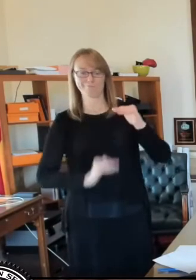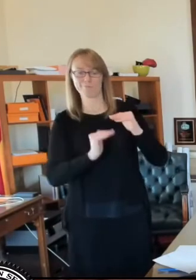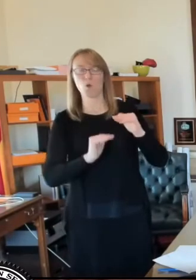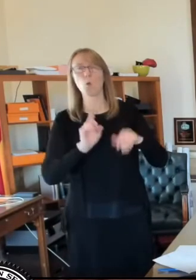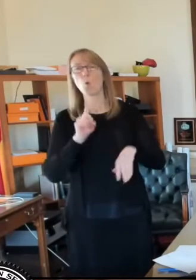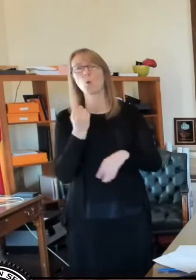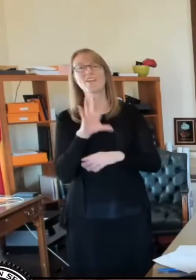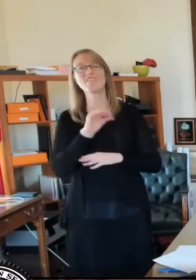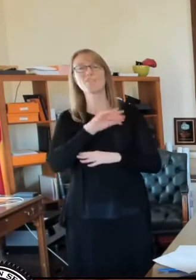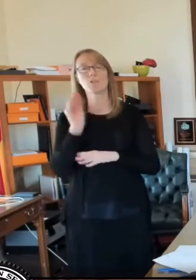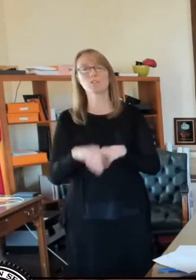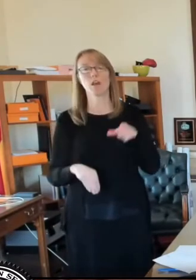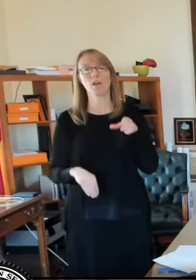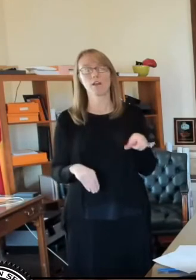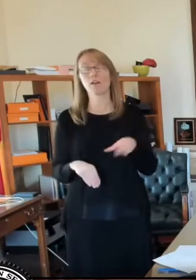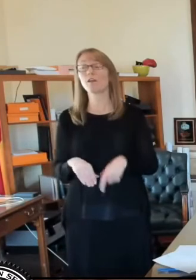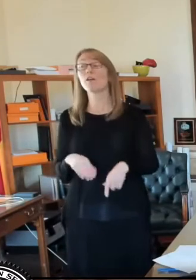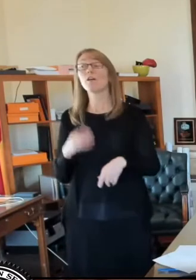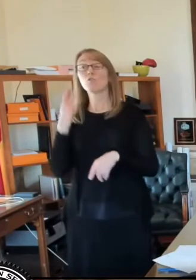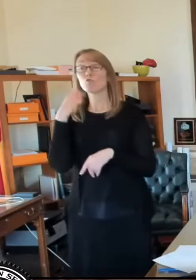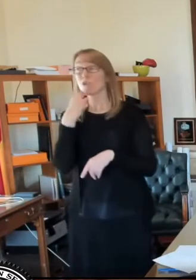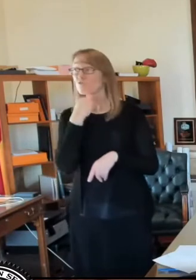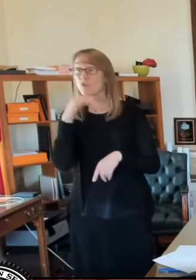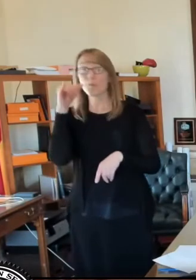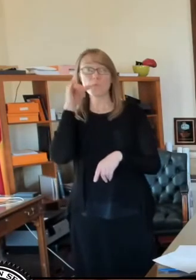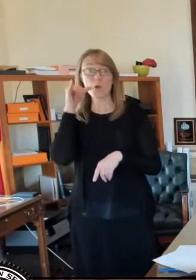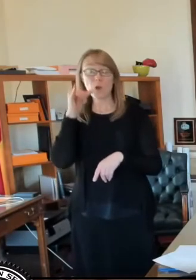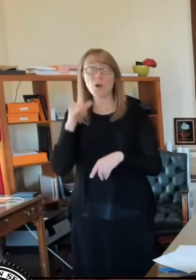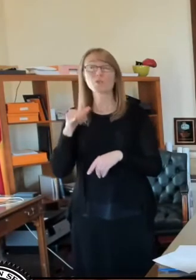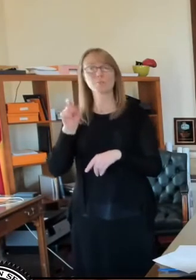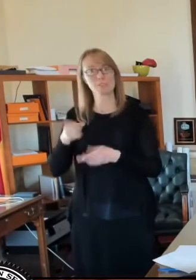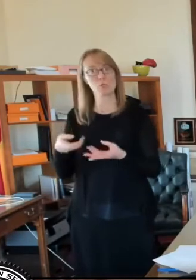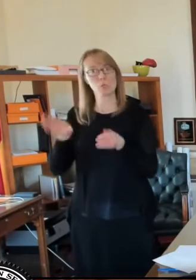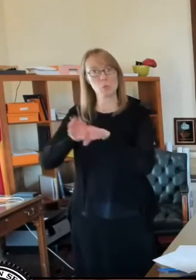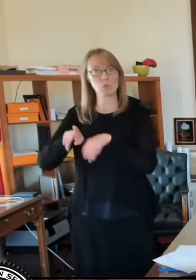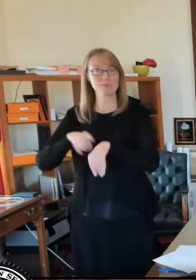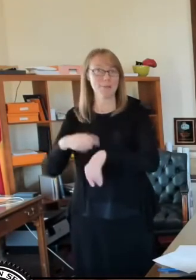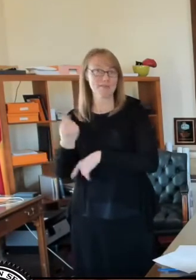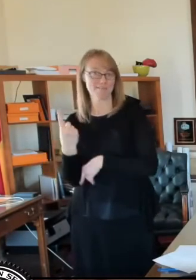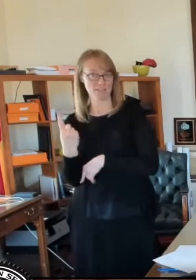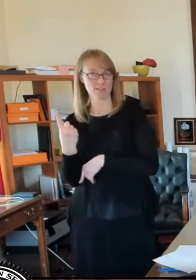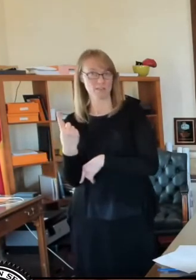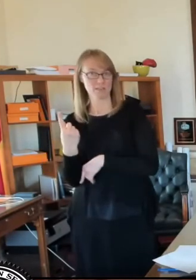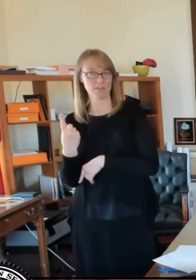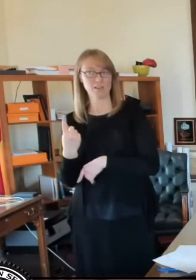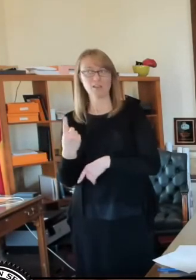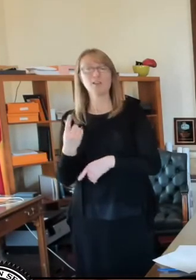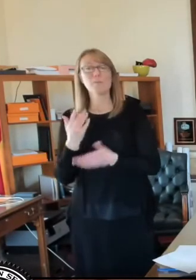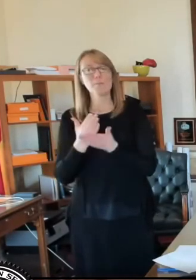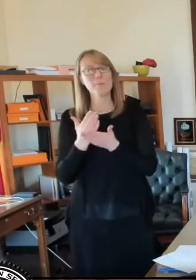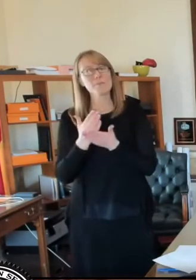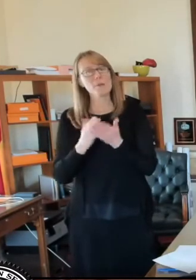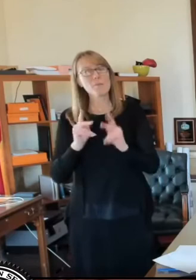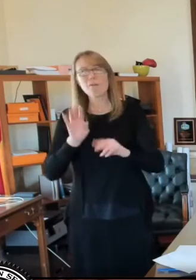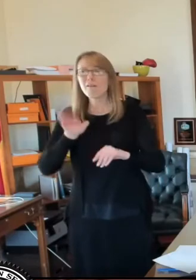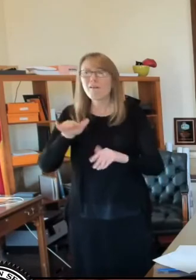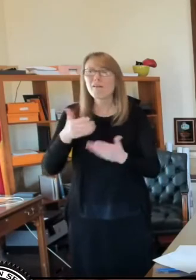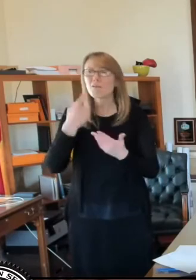And had this question many times, can we just lift that for New Year's Eve? I'm sorry to tell you that we can't.